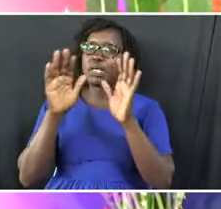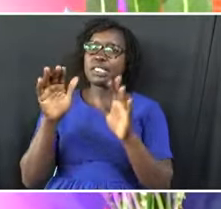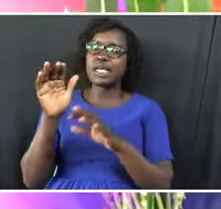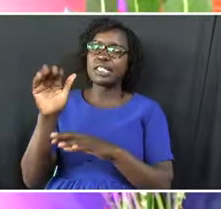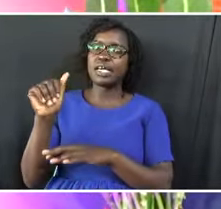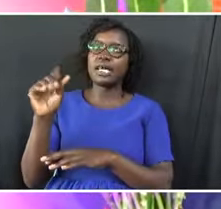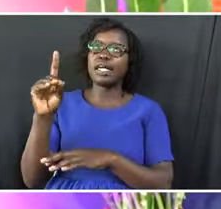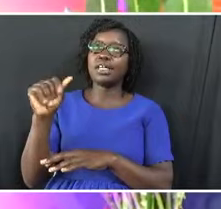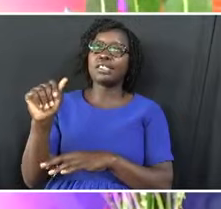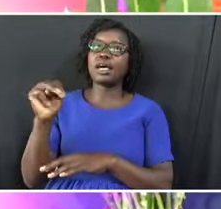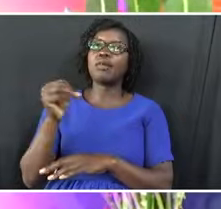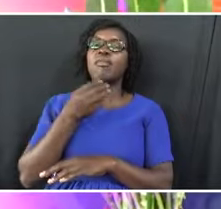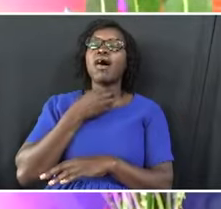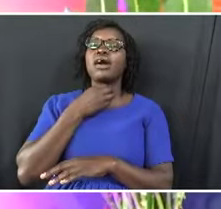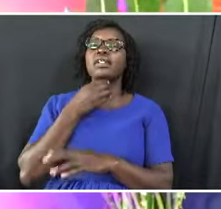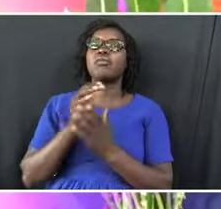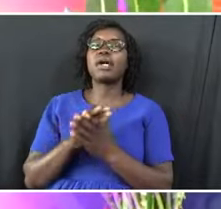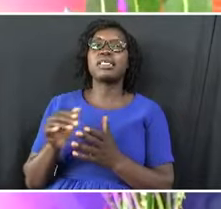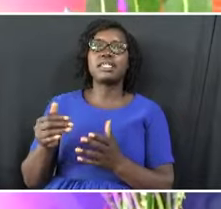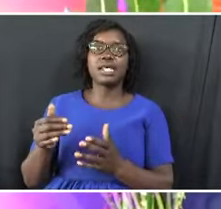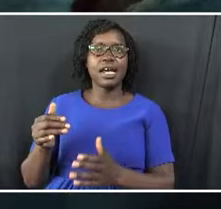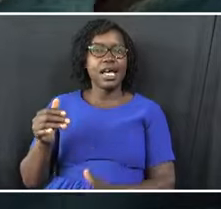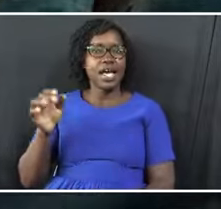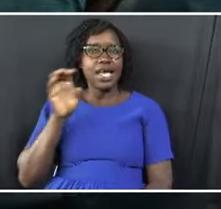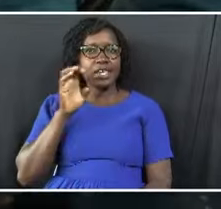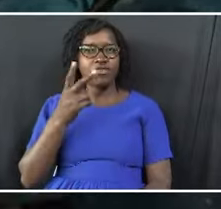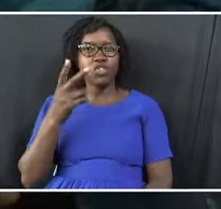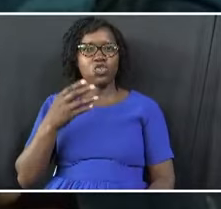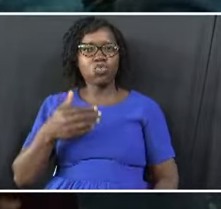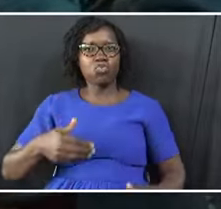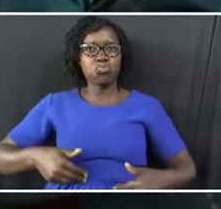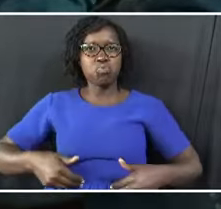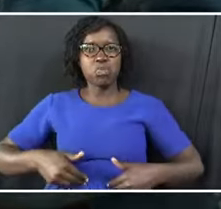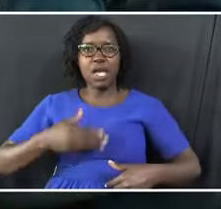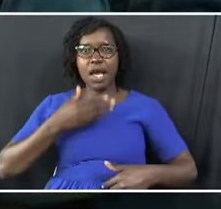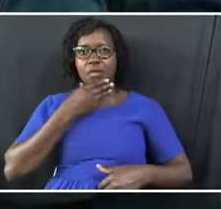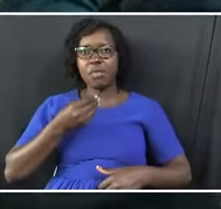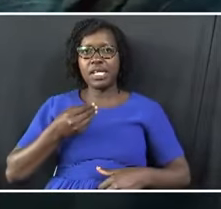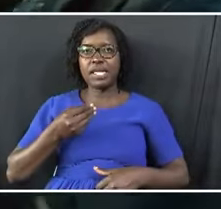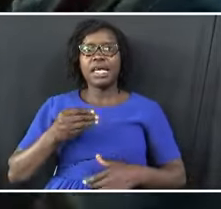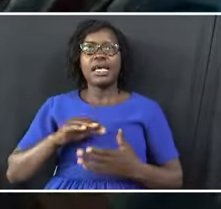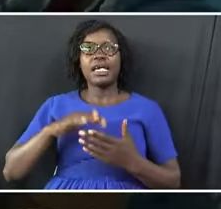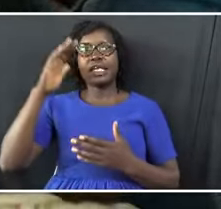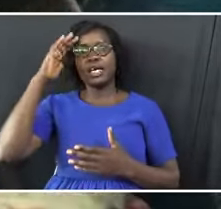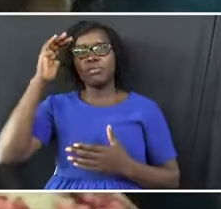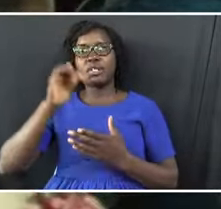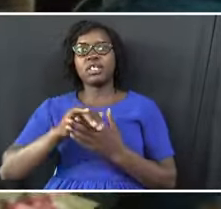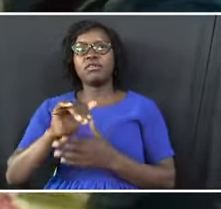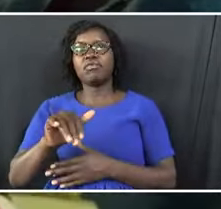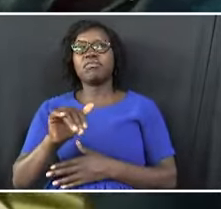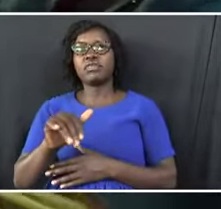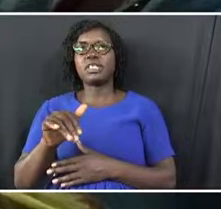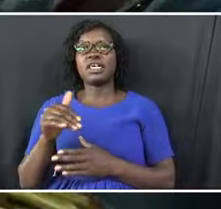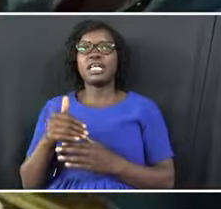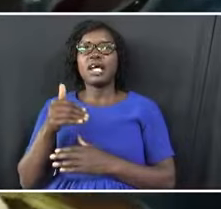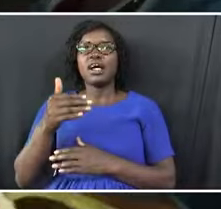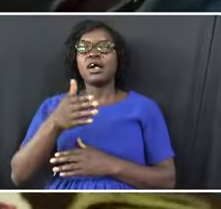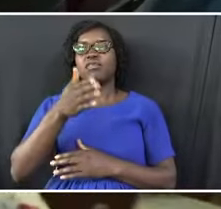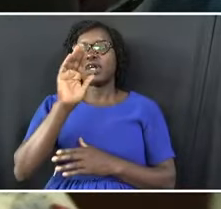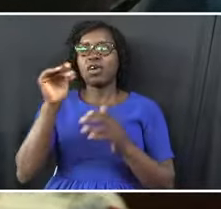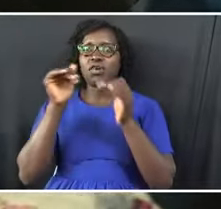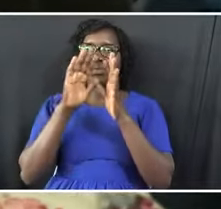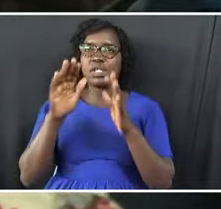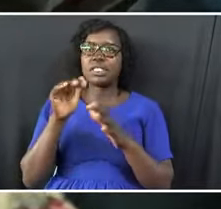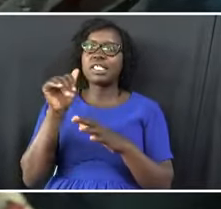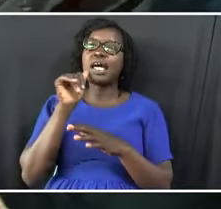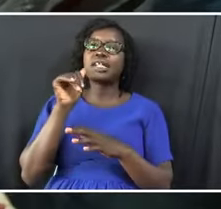and Eve with two young men. And I want to believe that after God blessed Adam